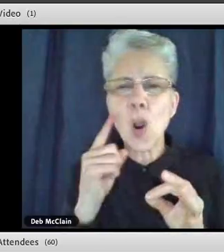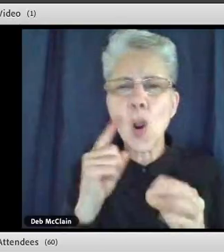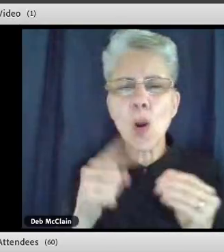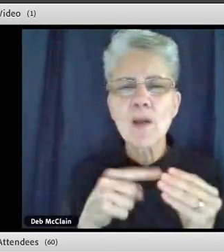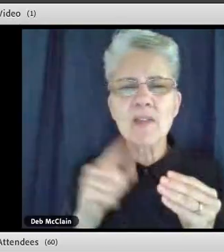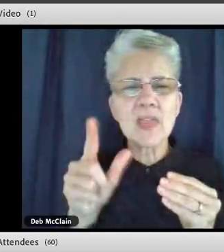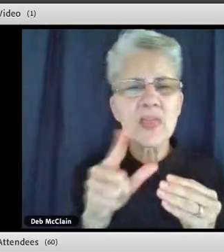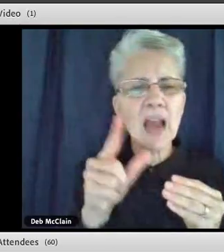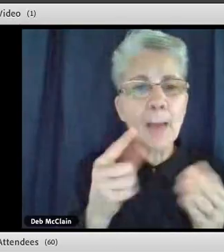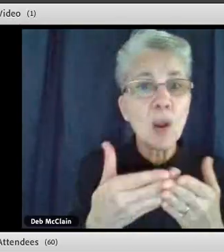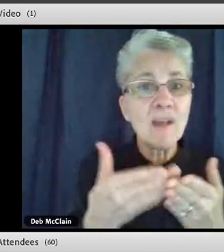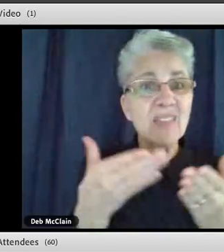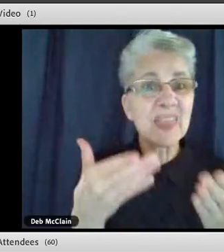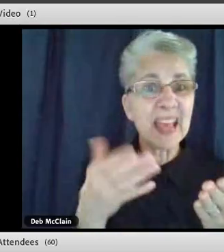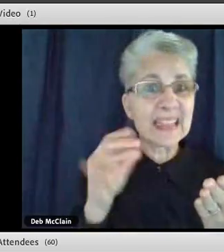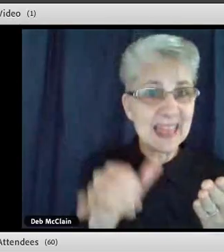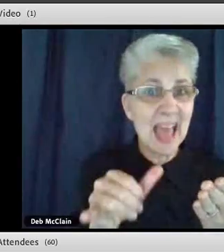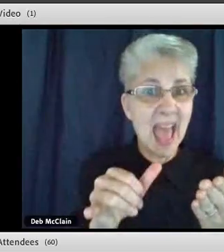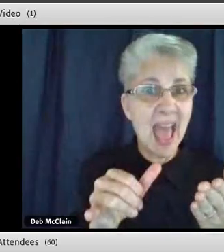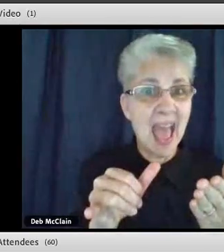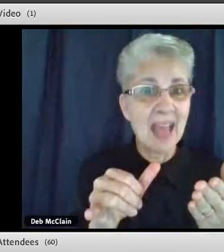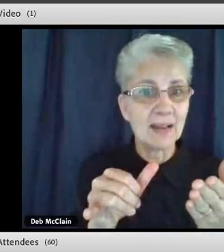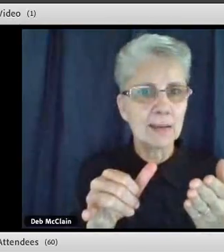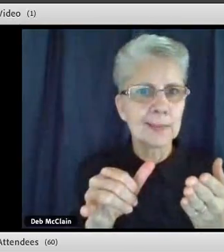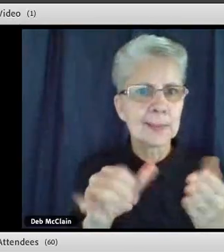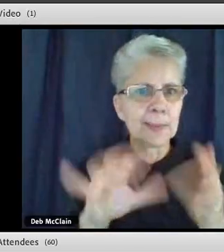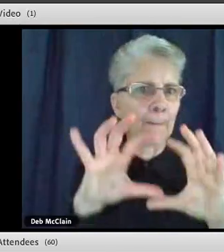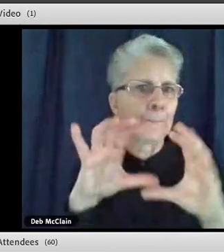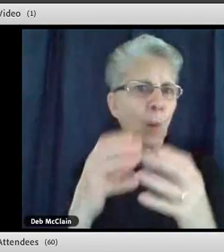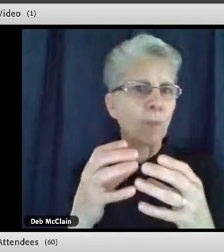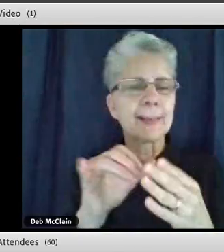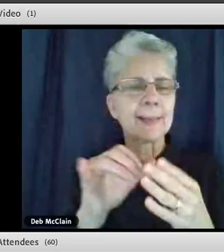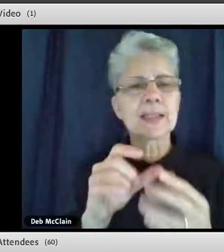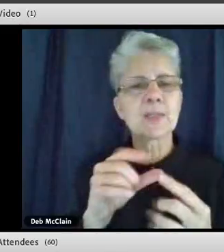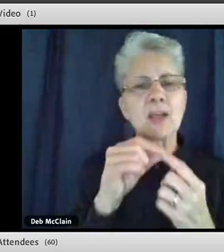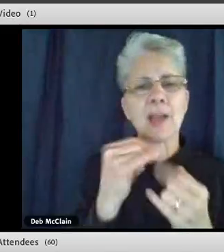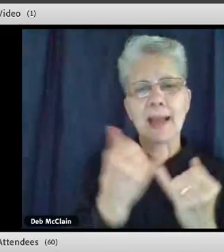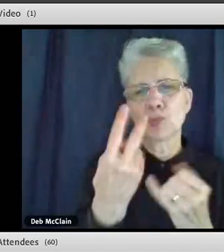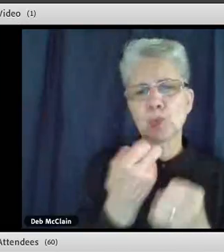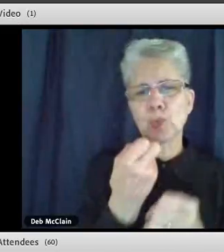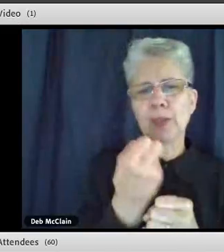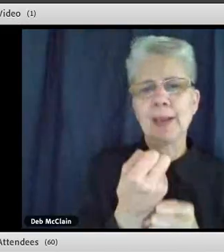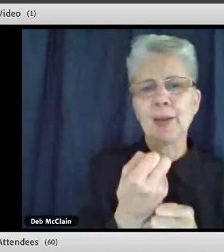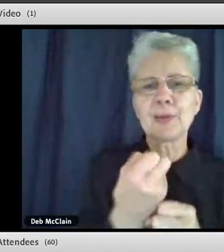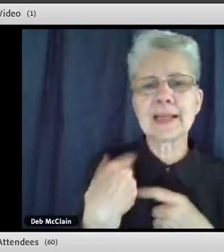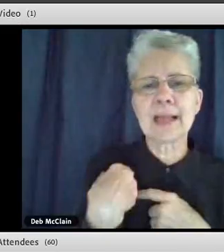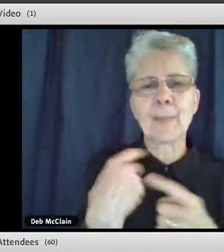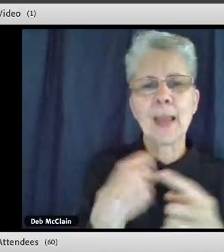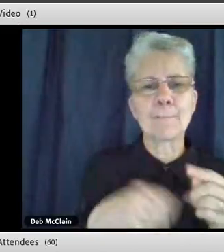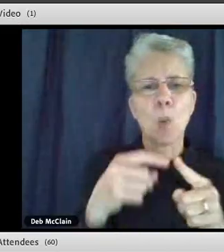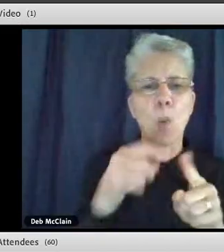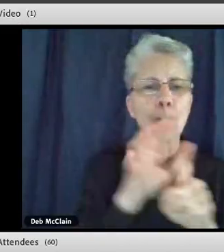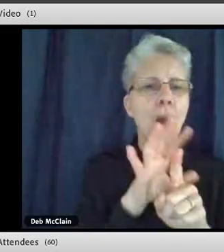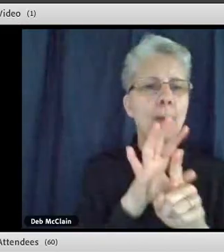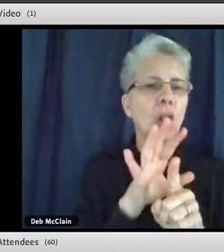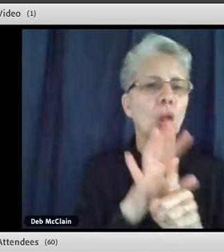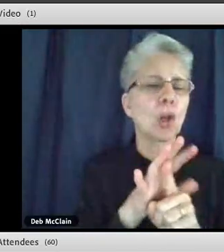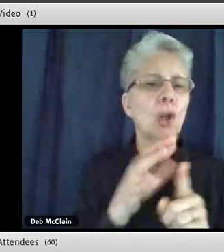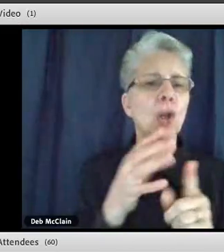things movement? That's especially like the last couple of years, it's been much more popular,